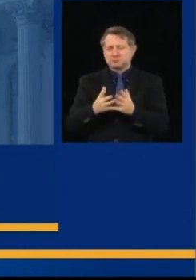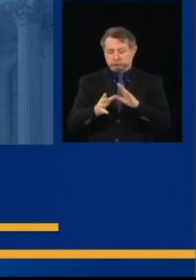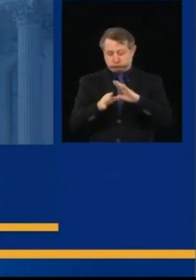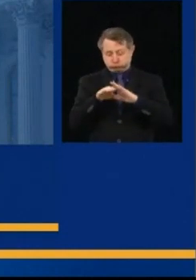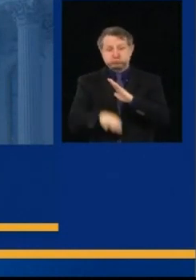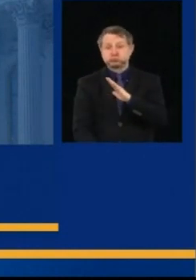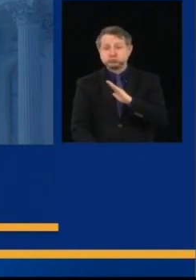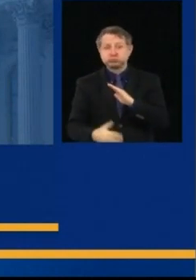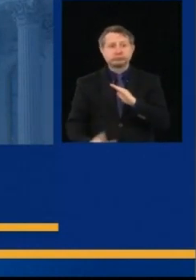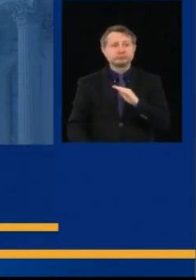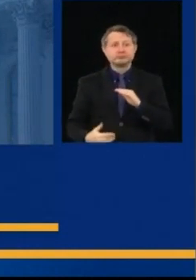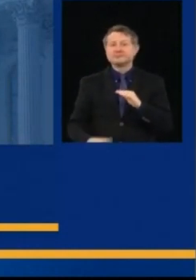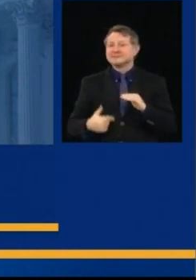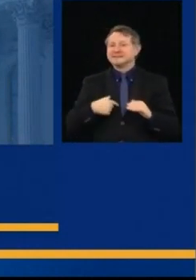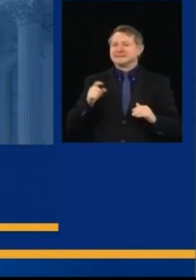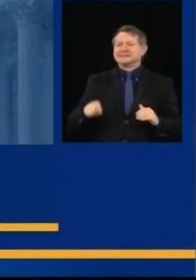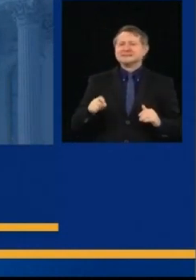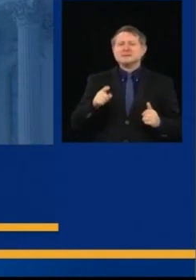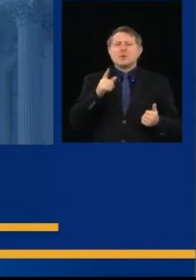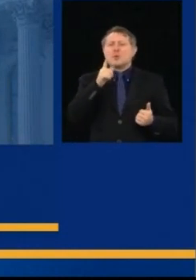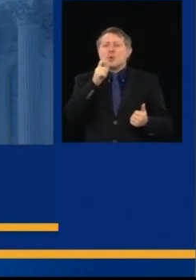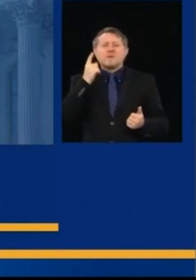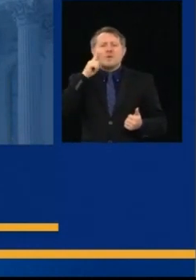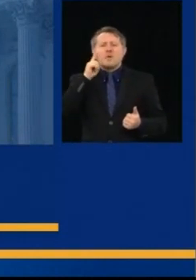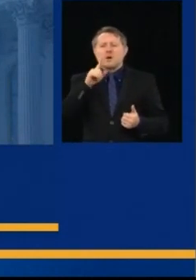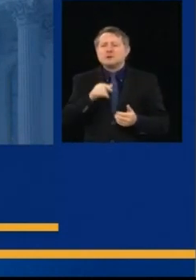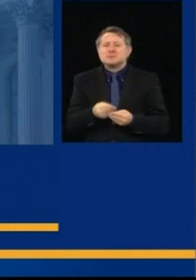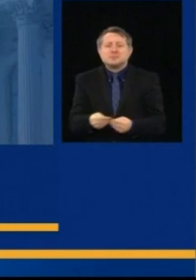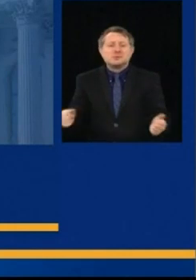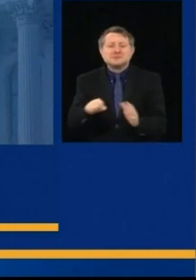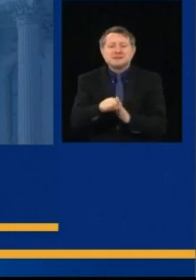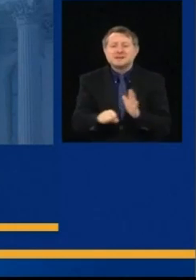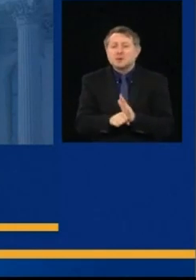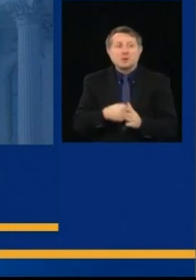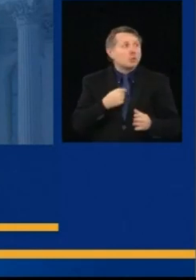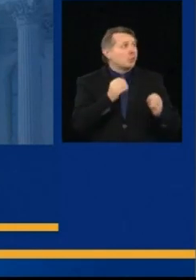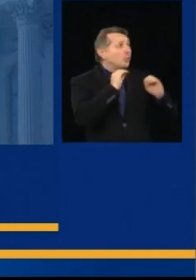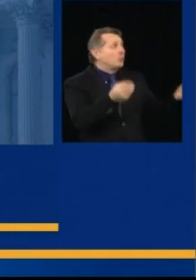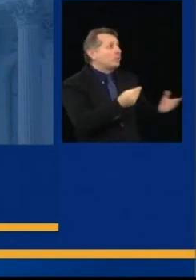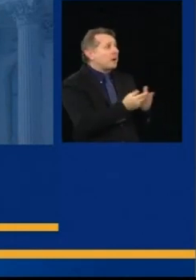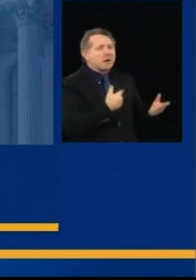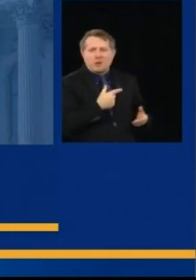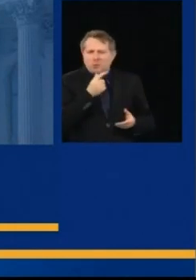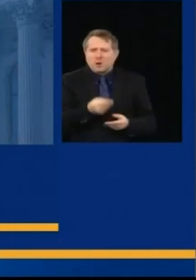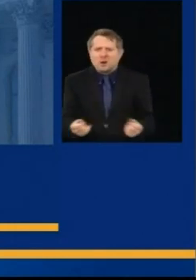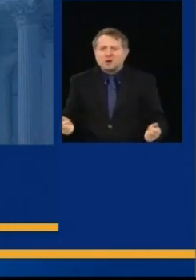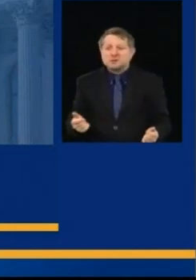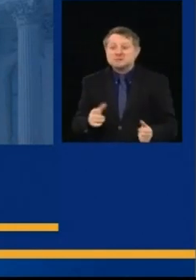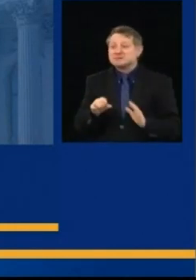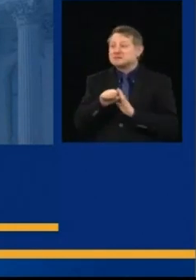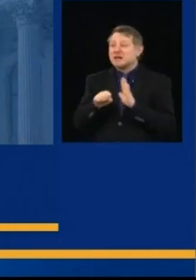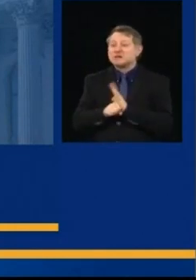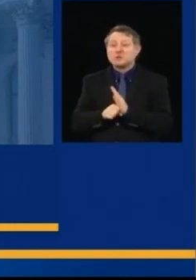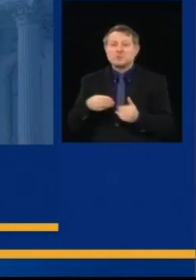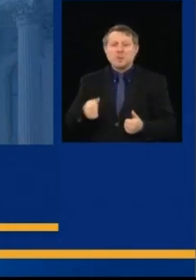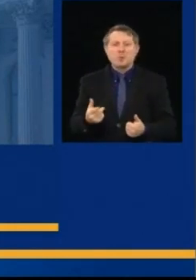state fund? If we don't have funds in our budget, what does it mean? States fund local